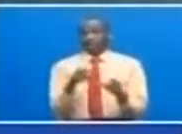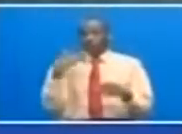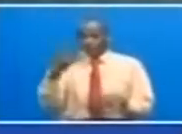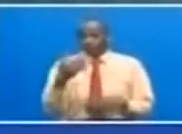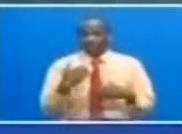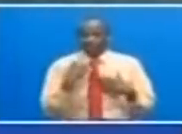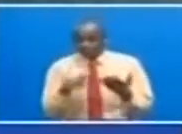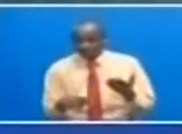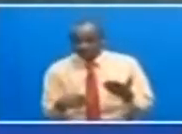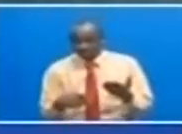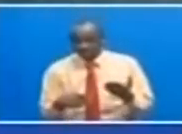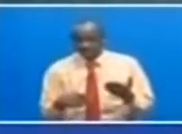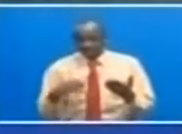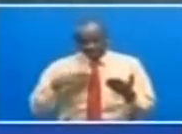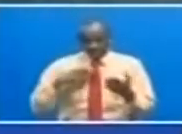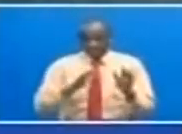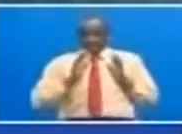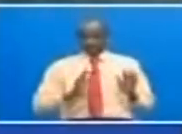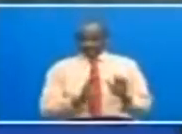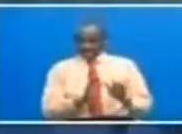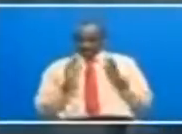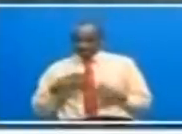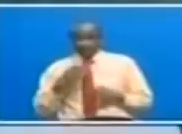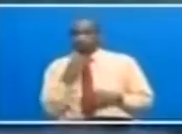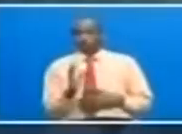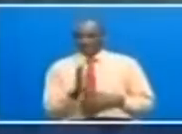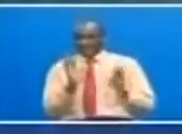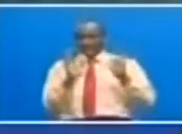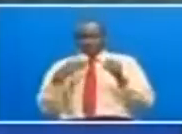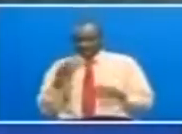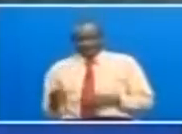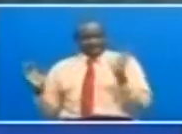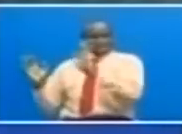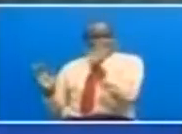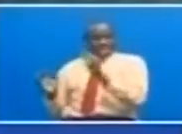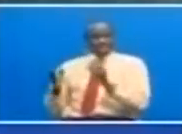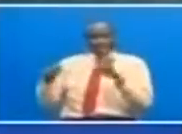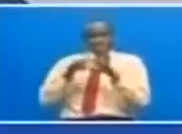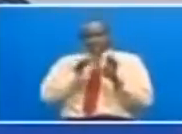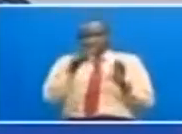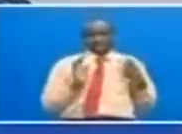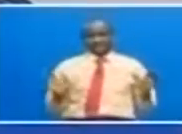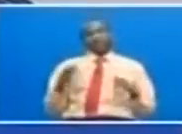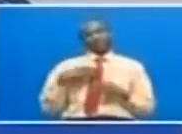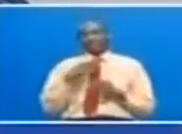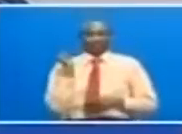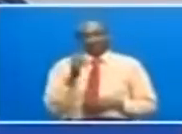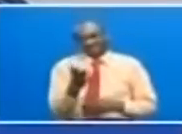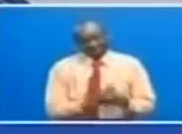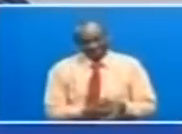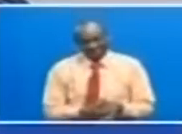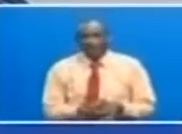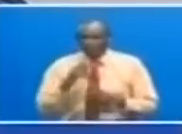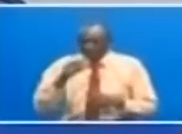the initial resistance by, you know, people saying, no, my child will not participate in this and all those. We